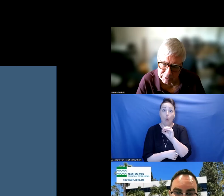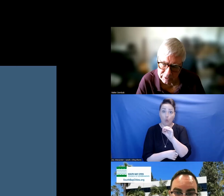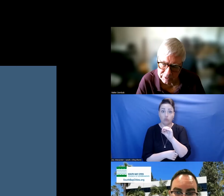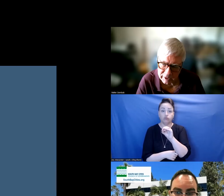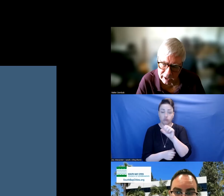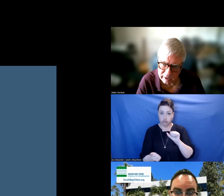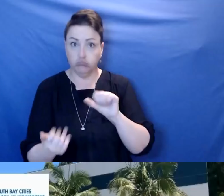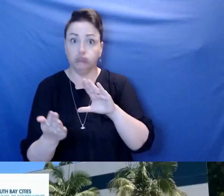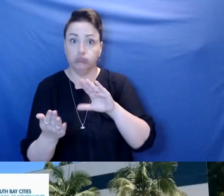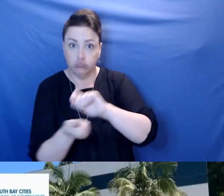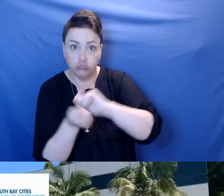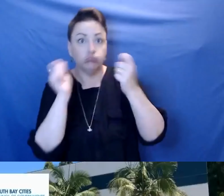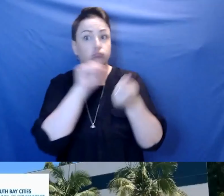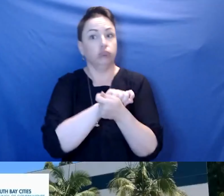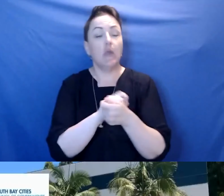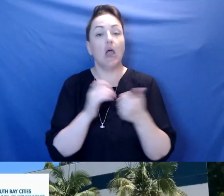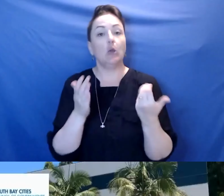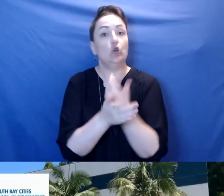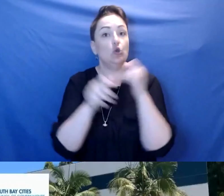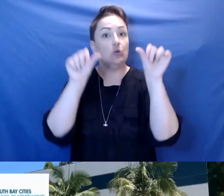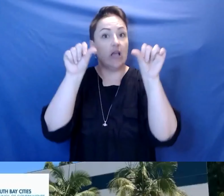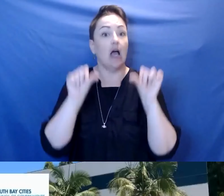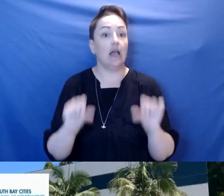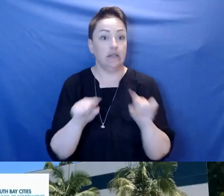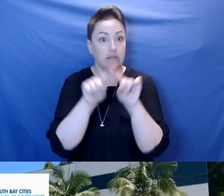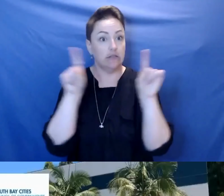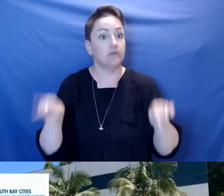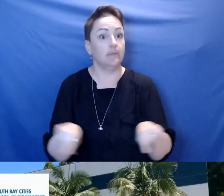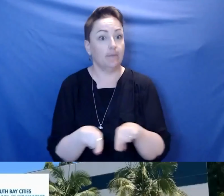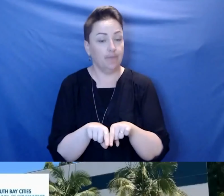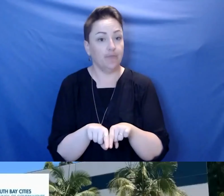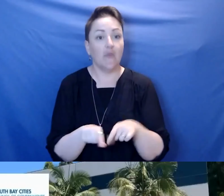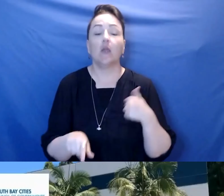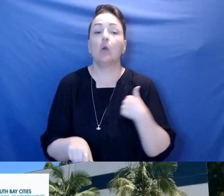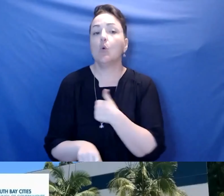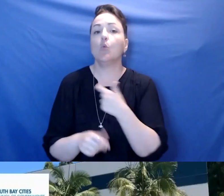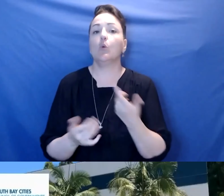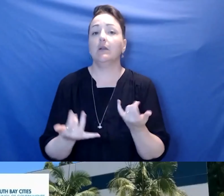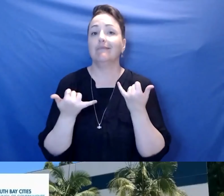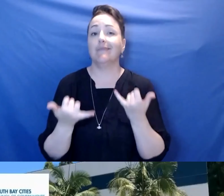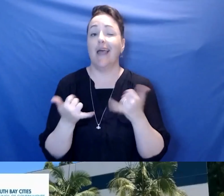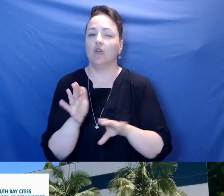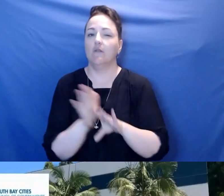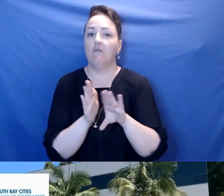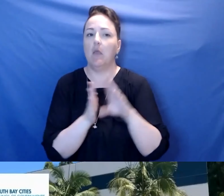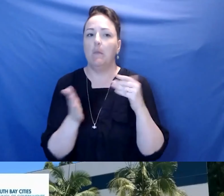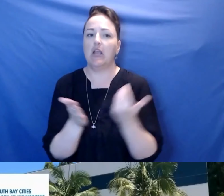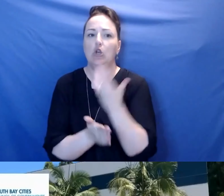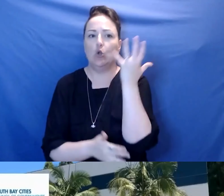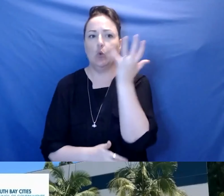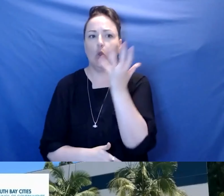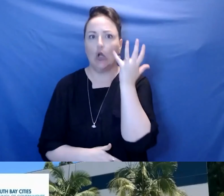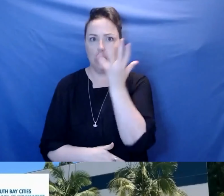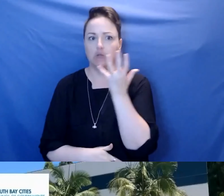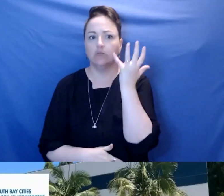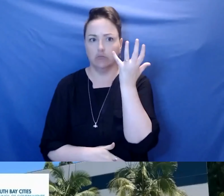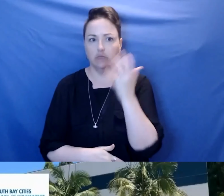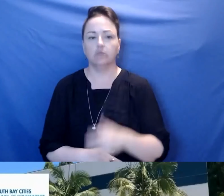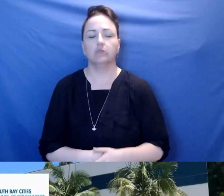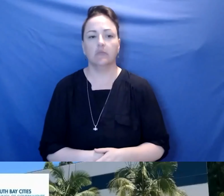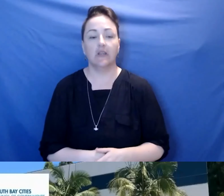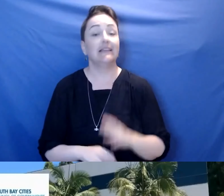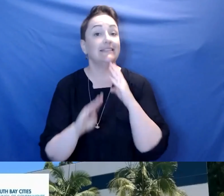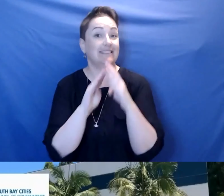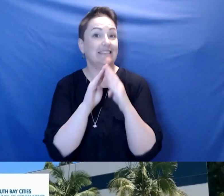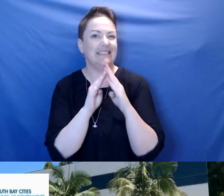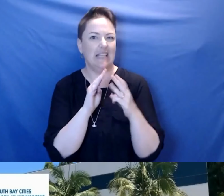Farron Pierce to design a graphic look for the local travel network. The cities are in charge of implementing it, and we're working